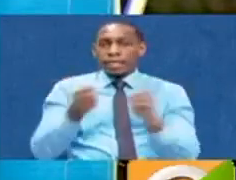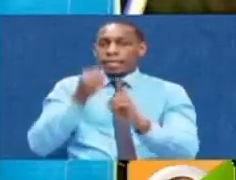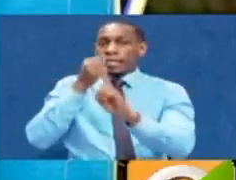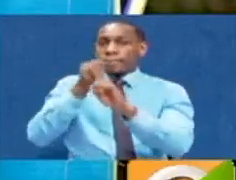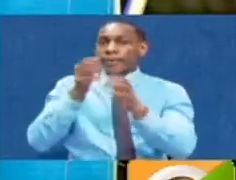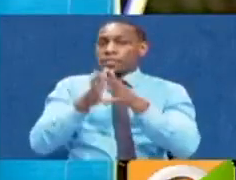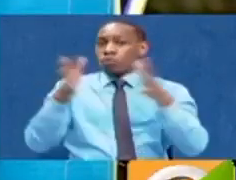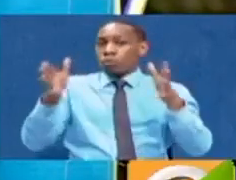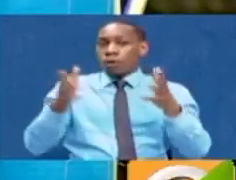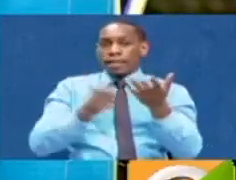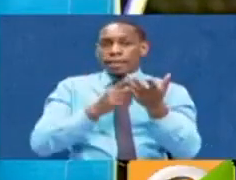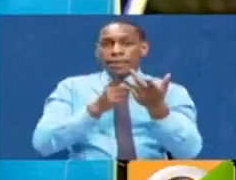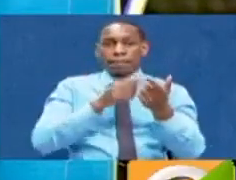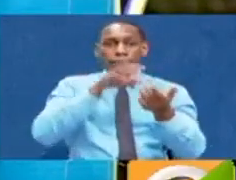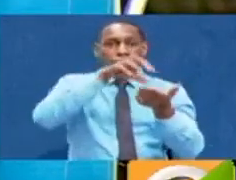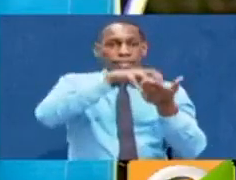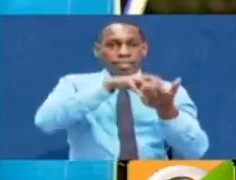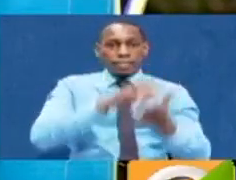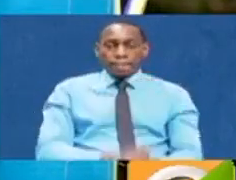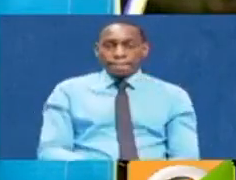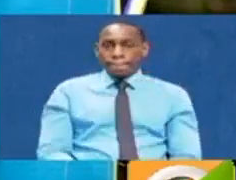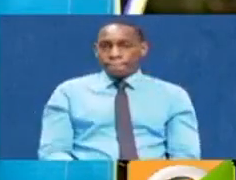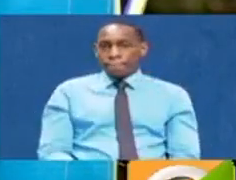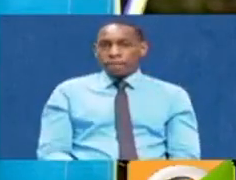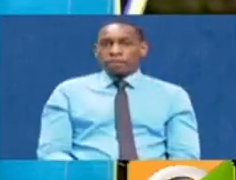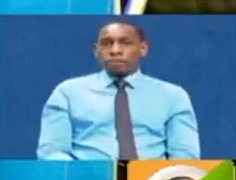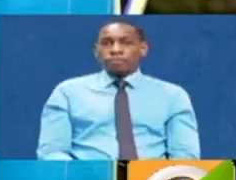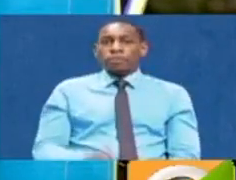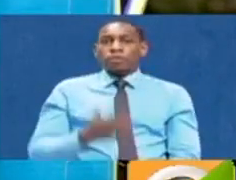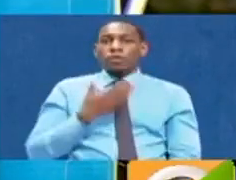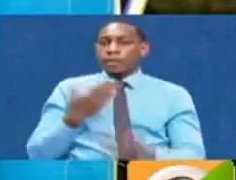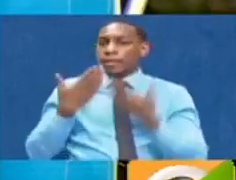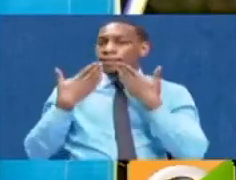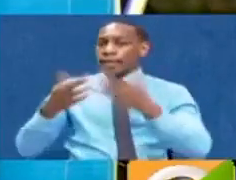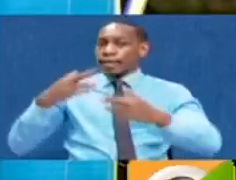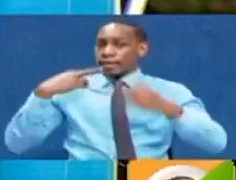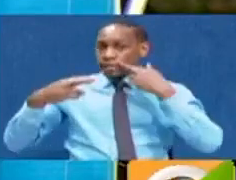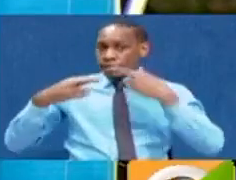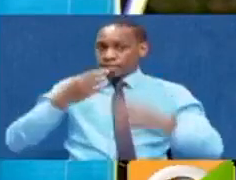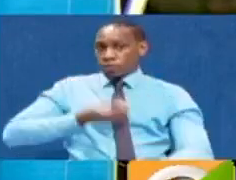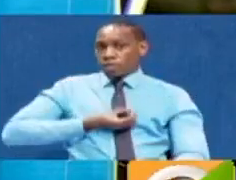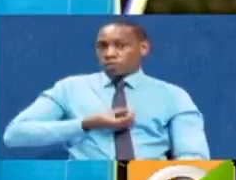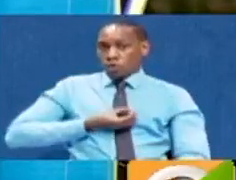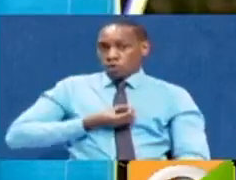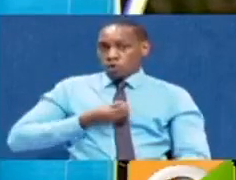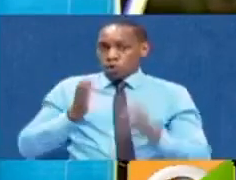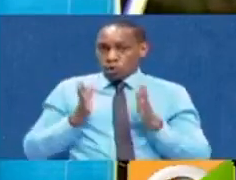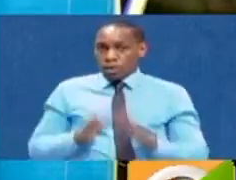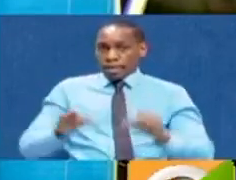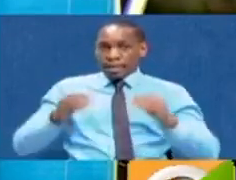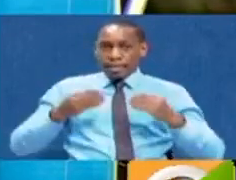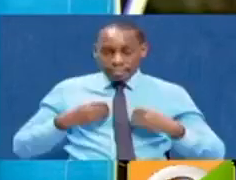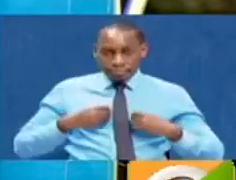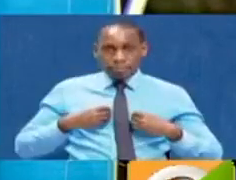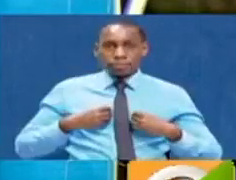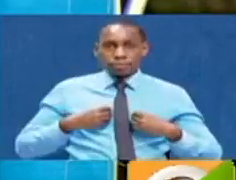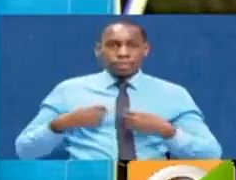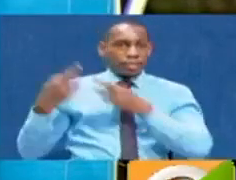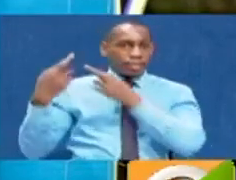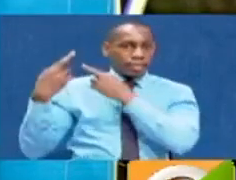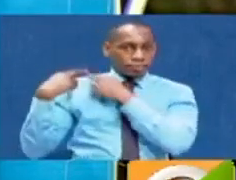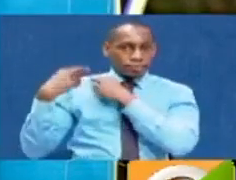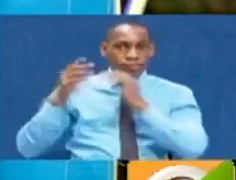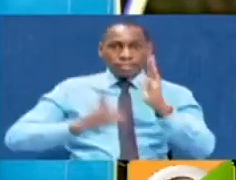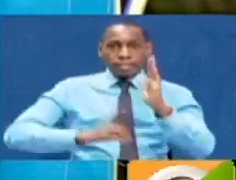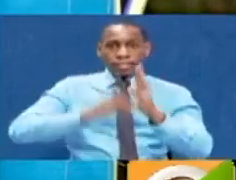impact on the number of cases. So we want to thank the restaurant owners for taking the initiative